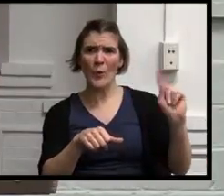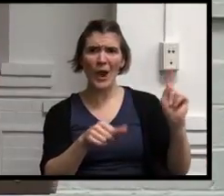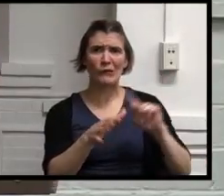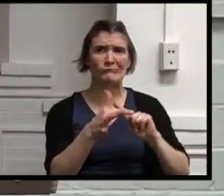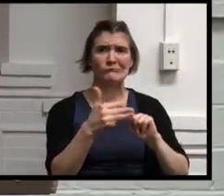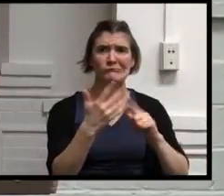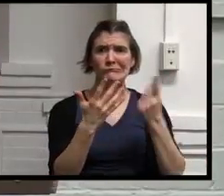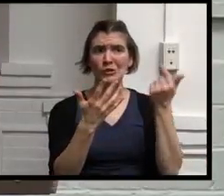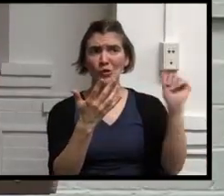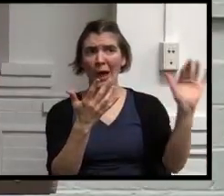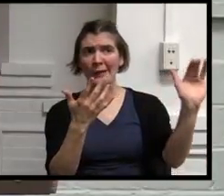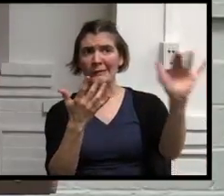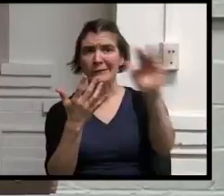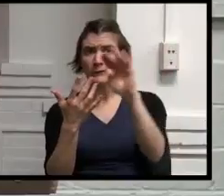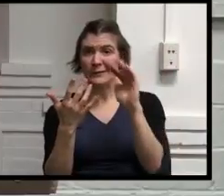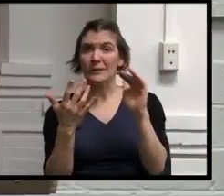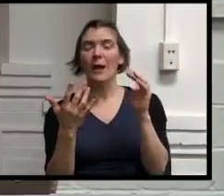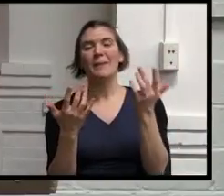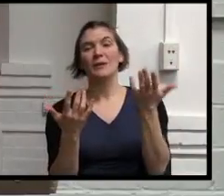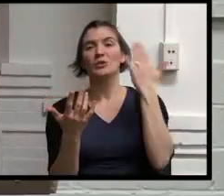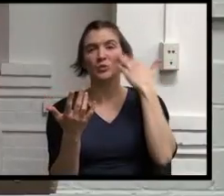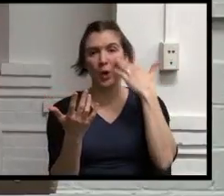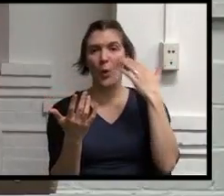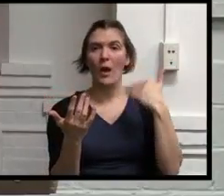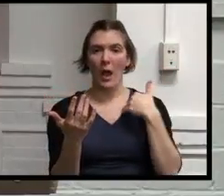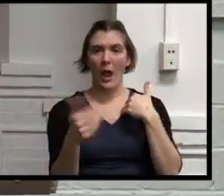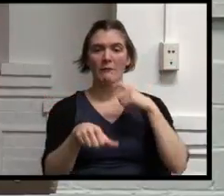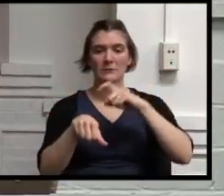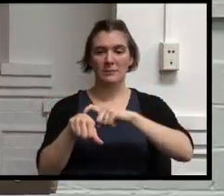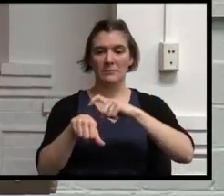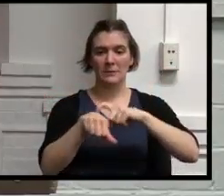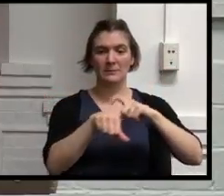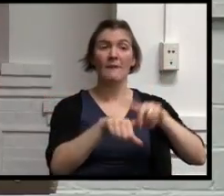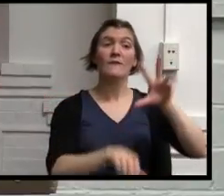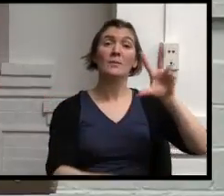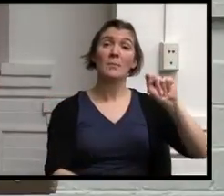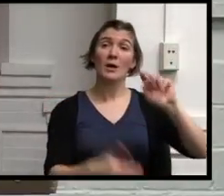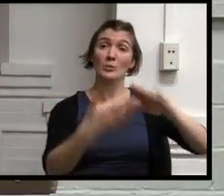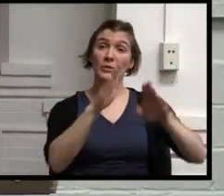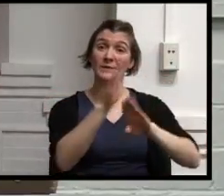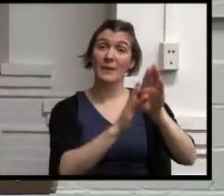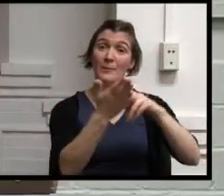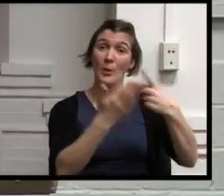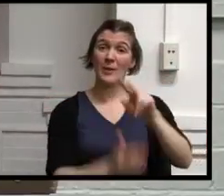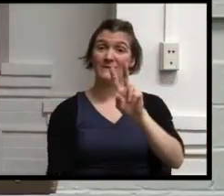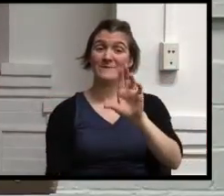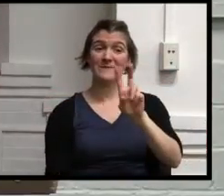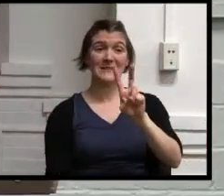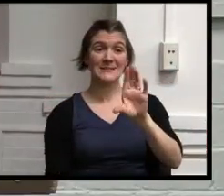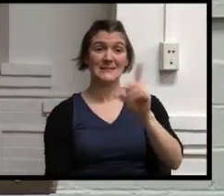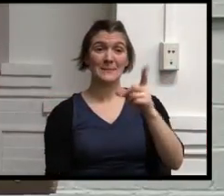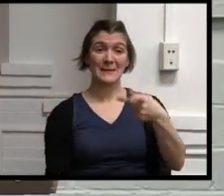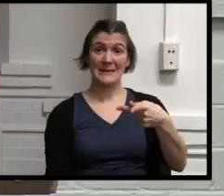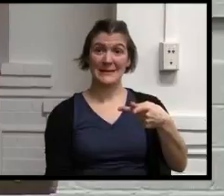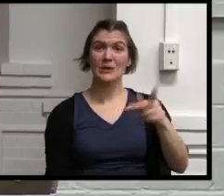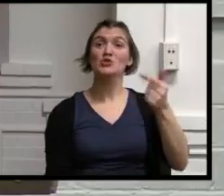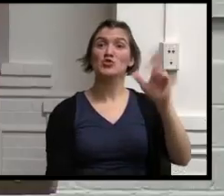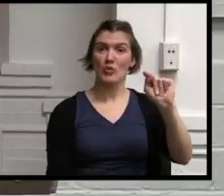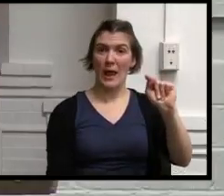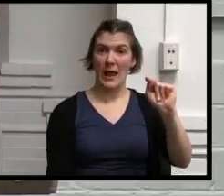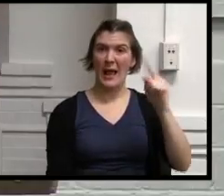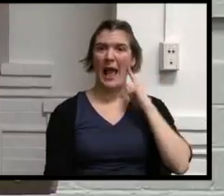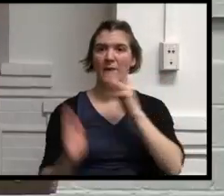and there's a calendar, as you know, for Vermont Community Development Program grants, and we